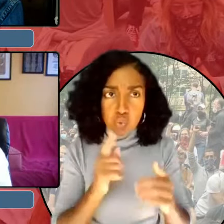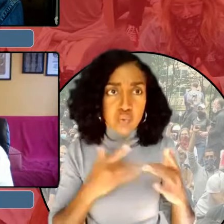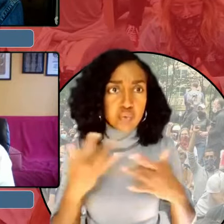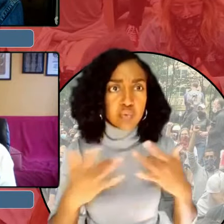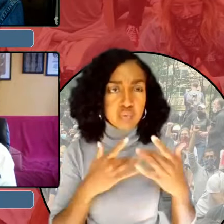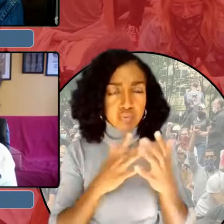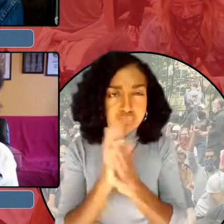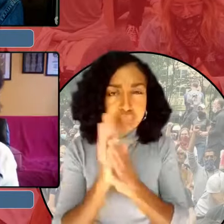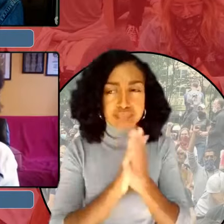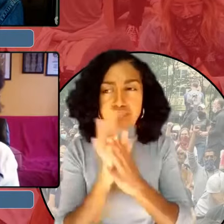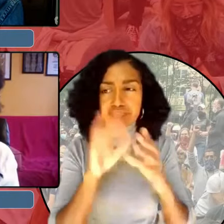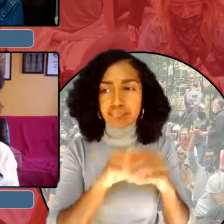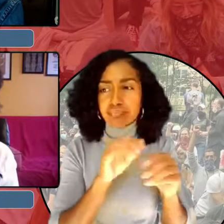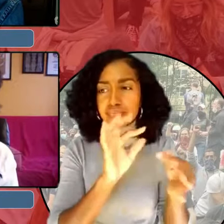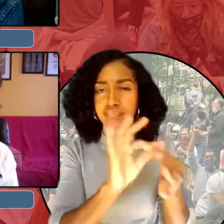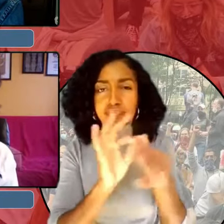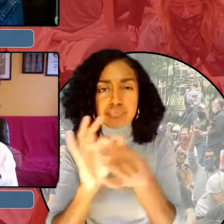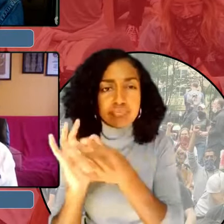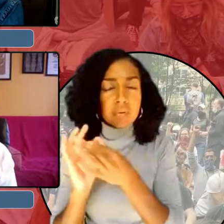on?